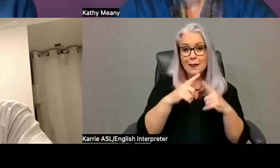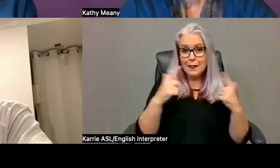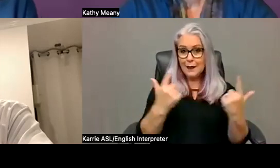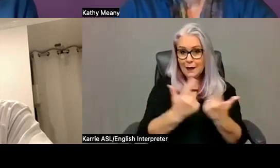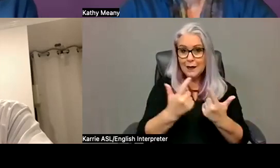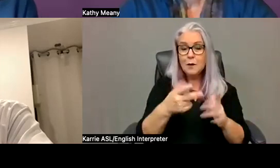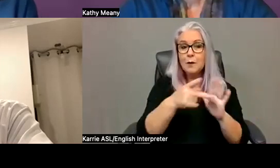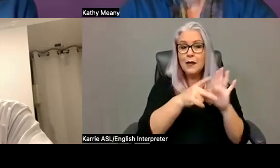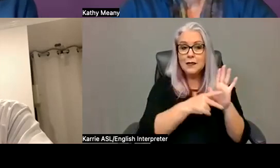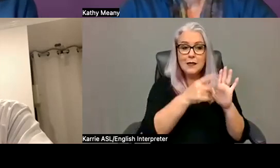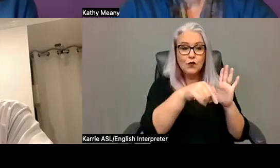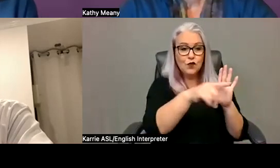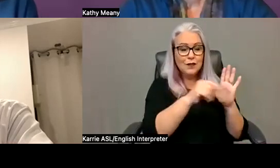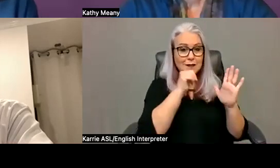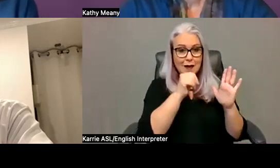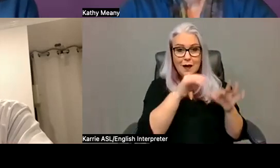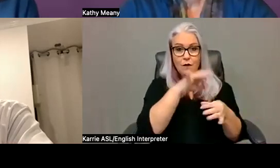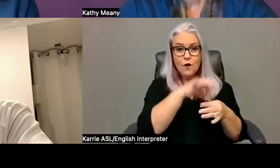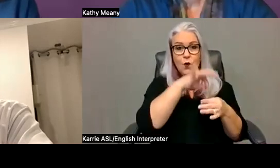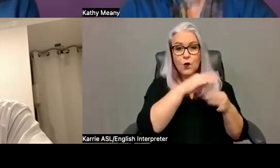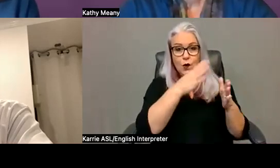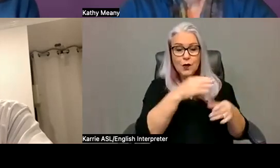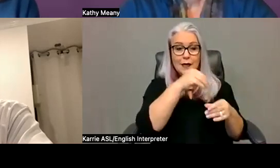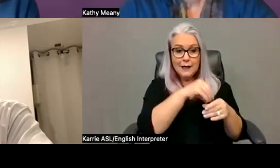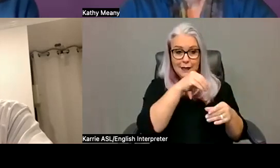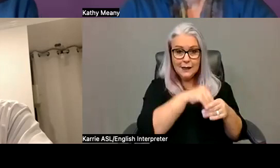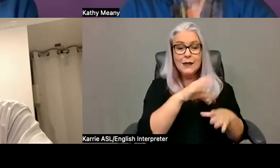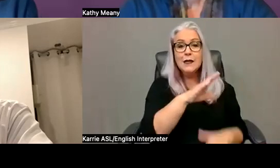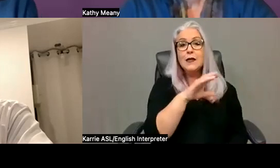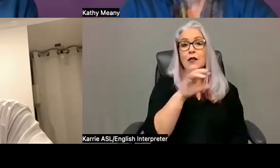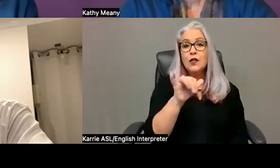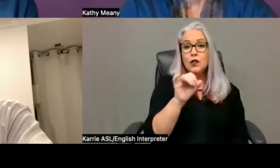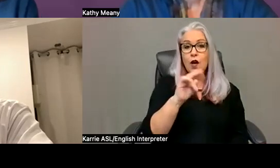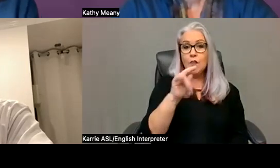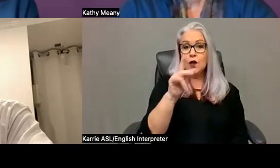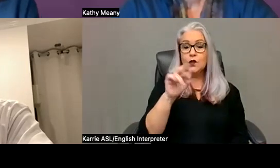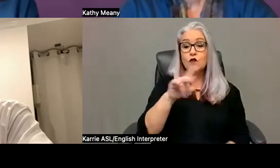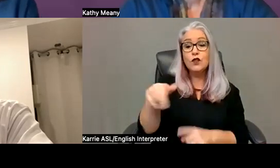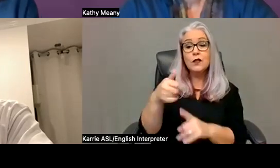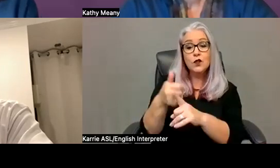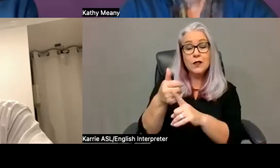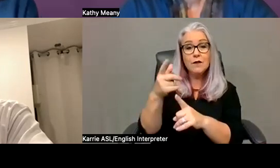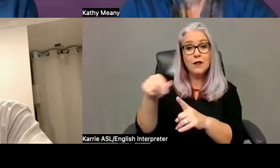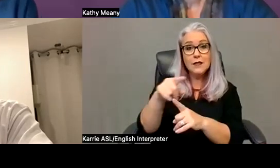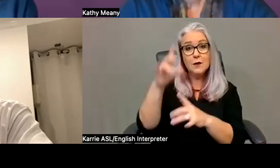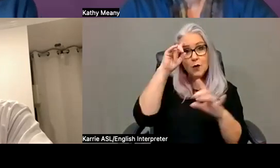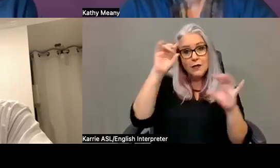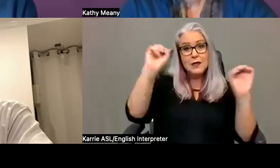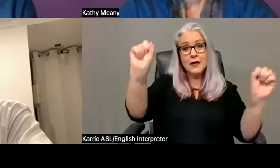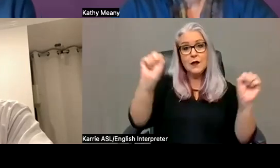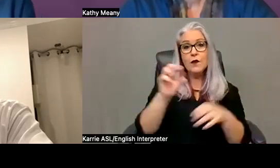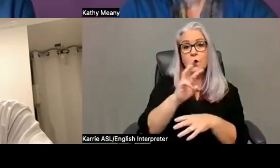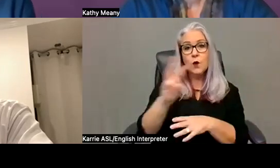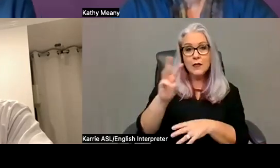is not a voter in Yonkers. She resides in Ossining, and she is the president of the Westchester County League, as well